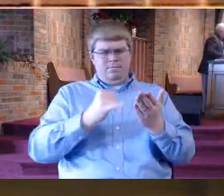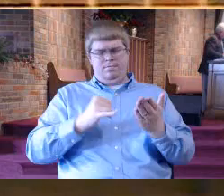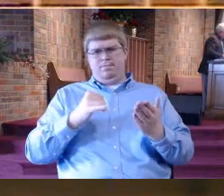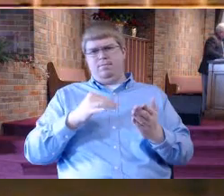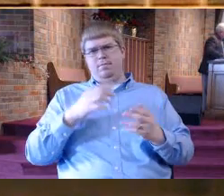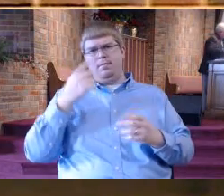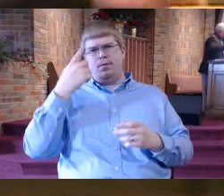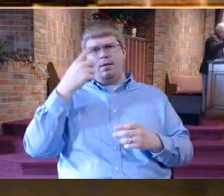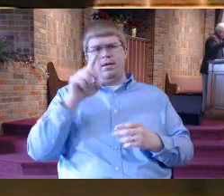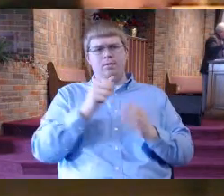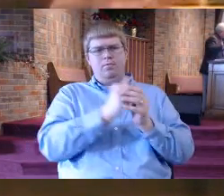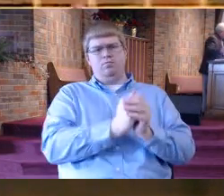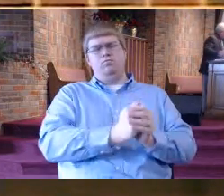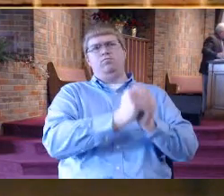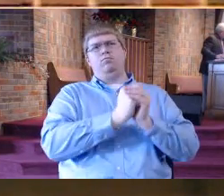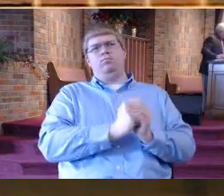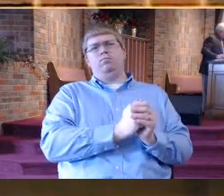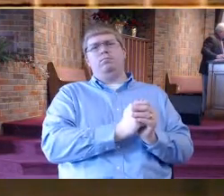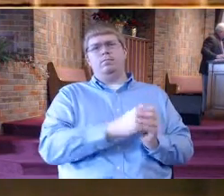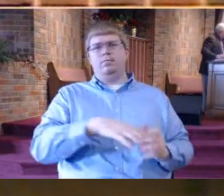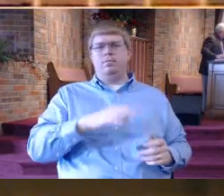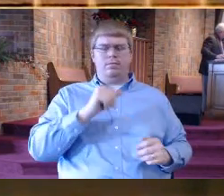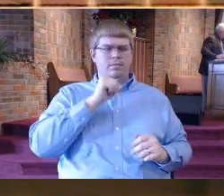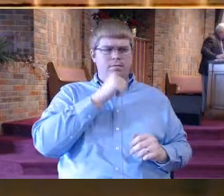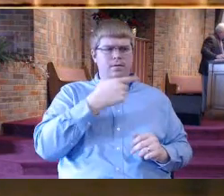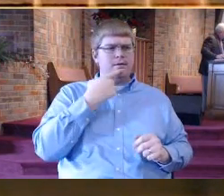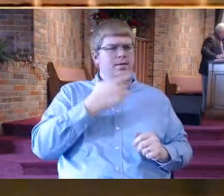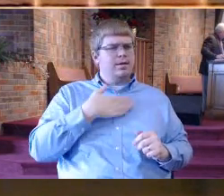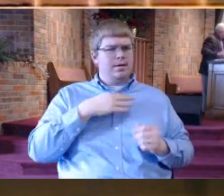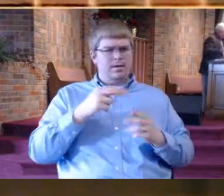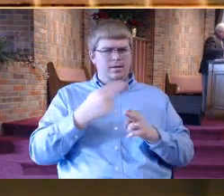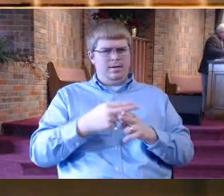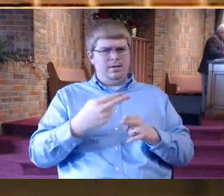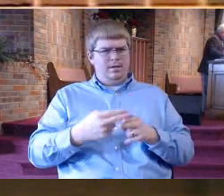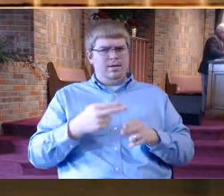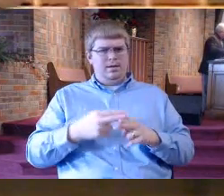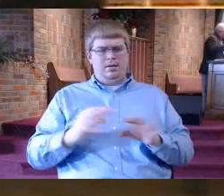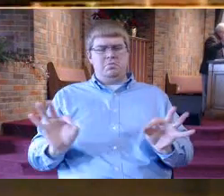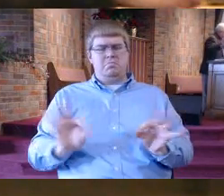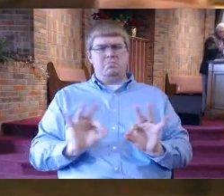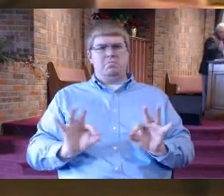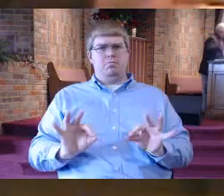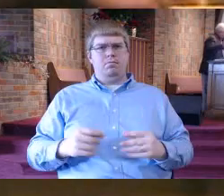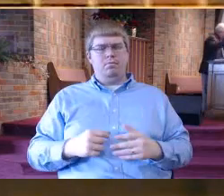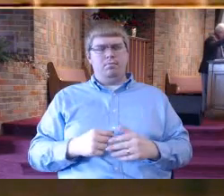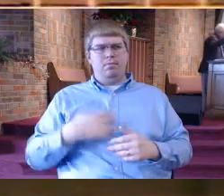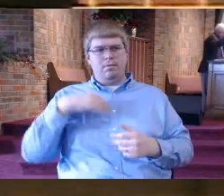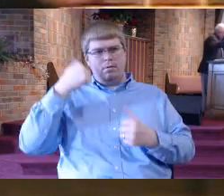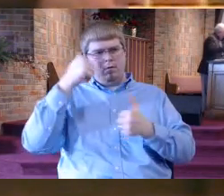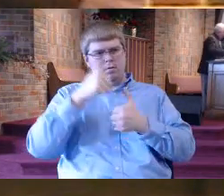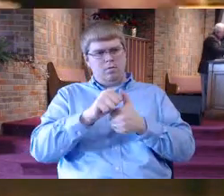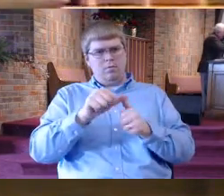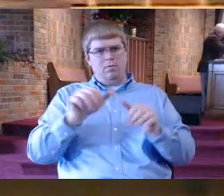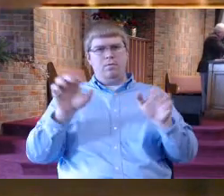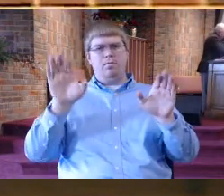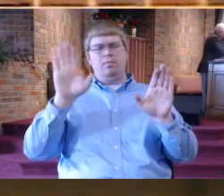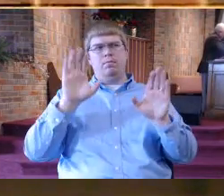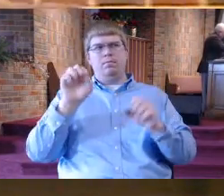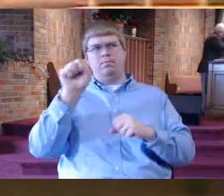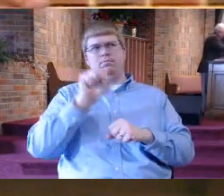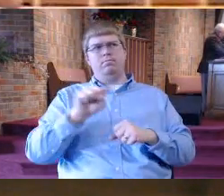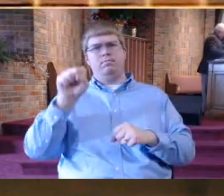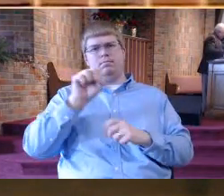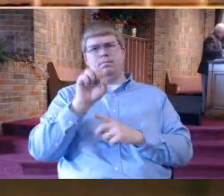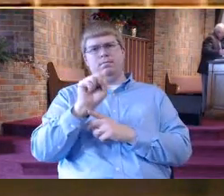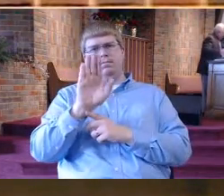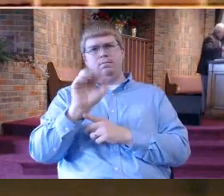Verse 11, you shall not take the name of the Lord your God in vain. Verse 12, observe the Sabbath day to keep it holy. On down